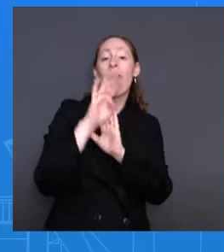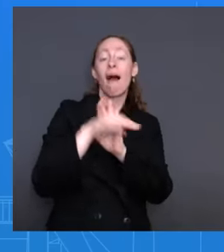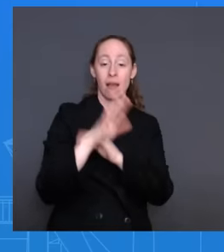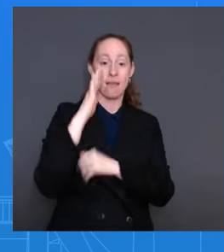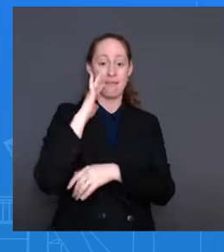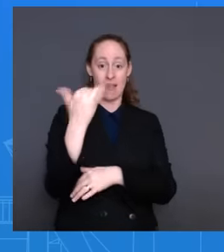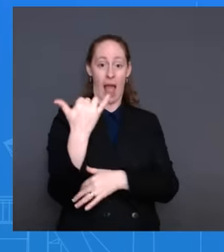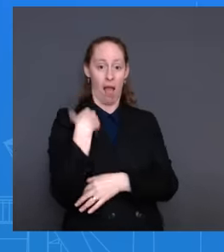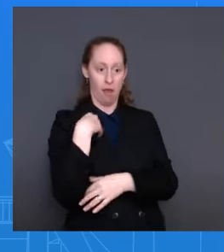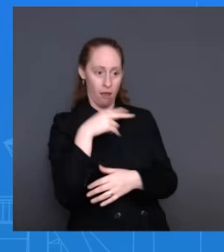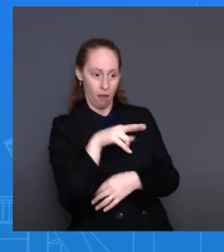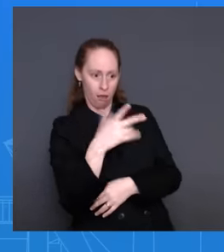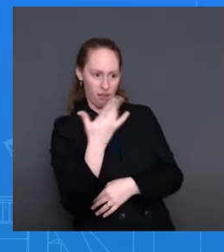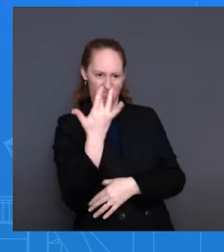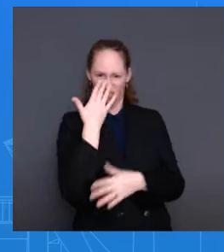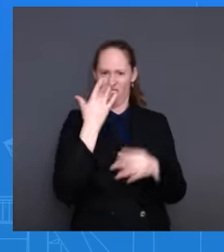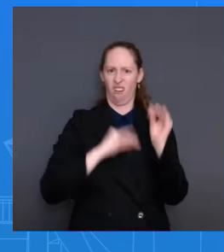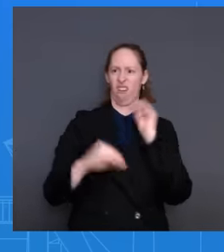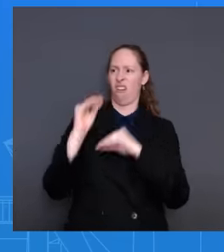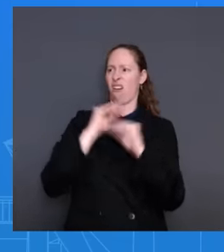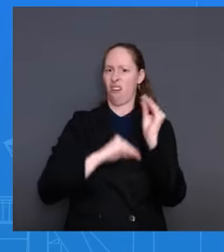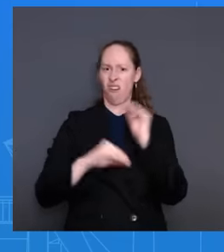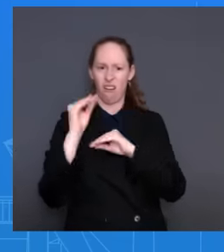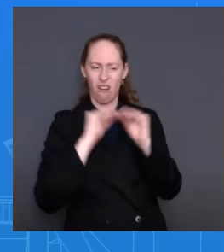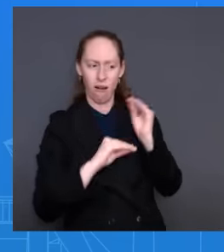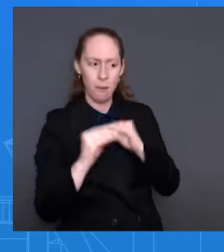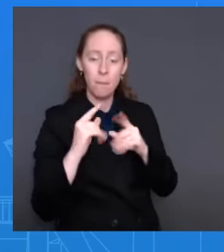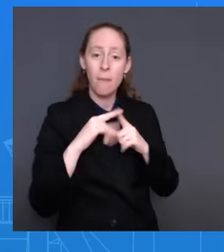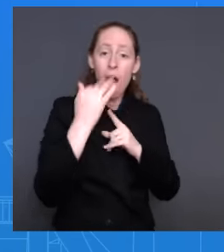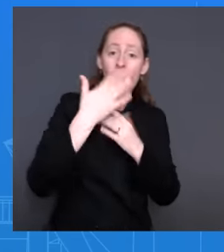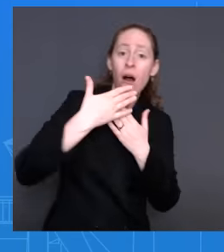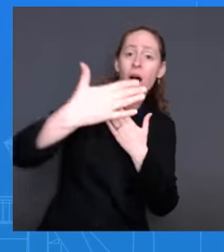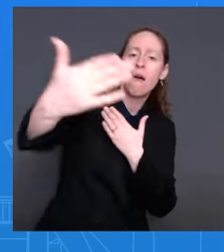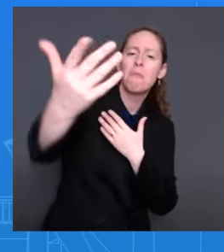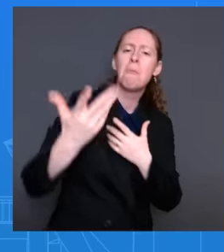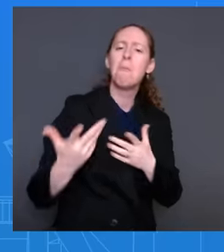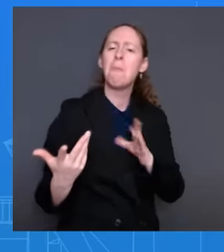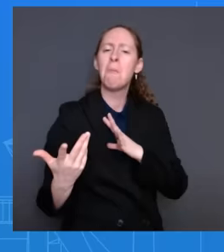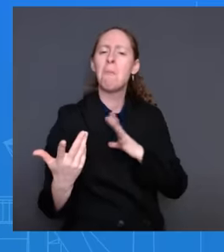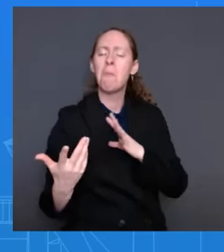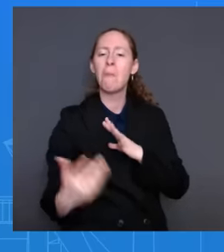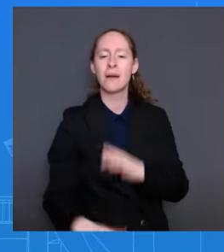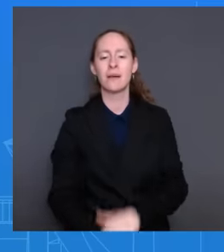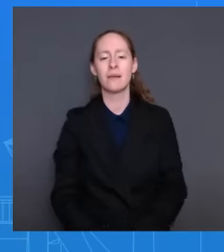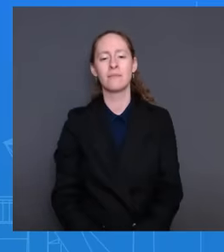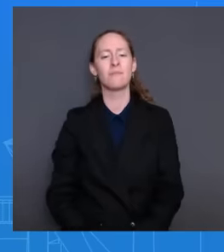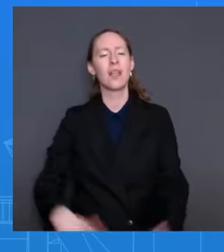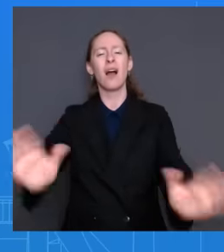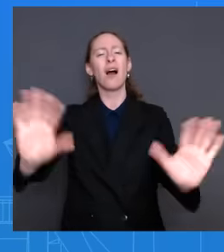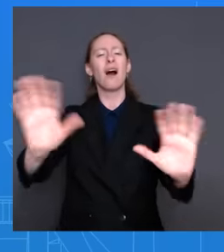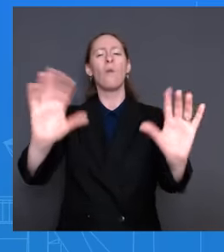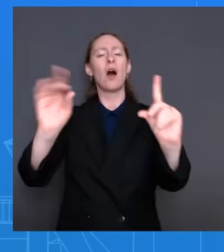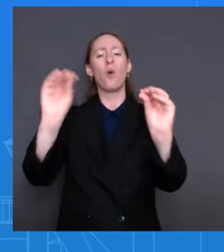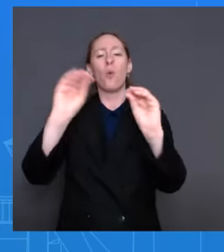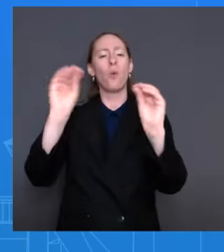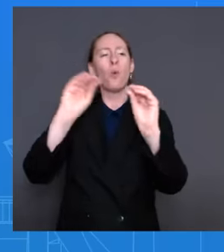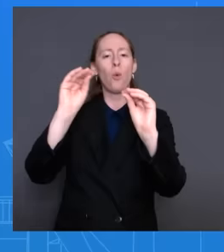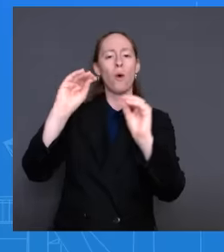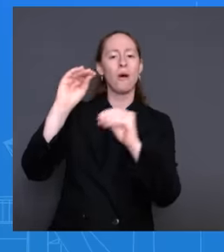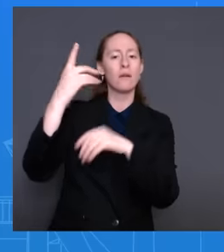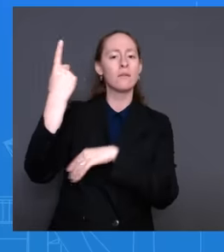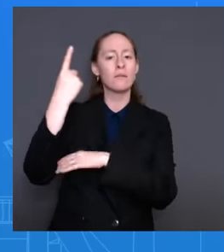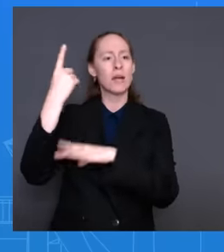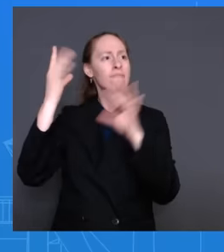is likely to be quite small. But again, because the president hasn't made any decision and we're not talking about a specific plan, I won't speculate specifically, but I think most